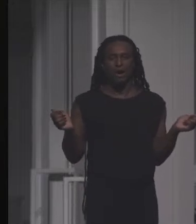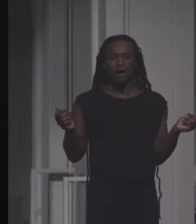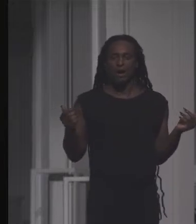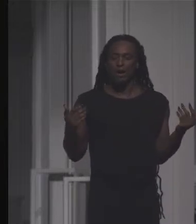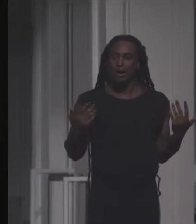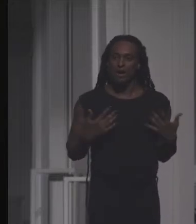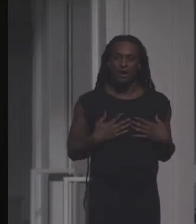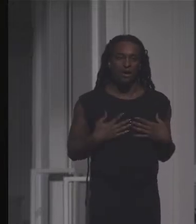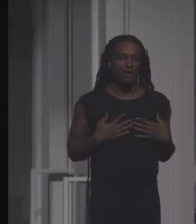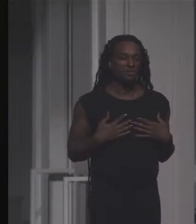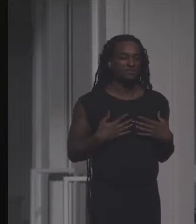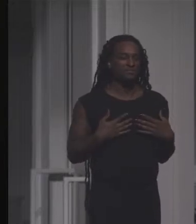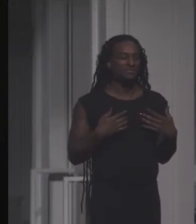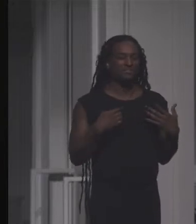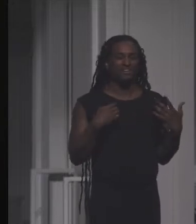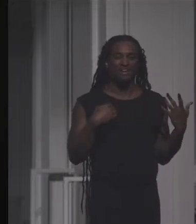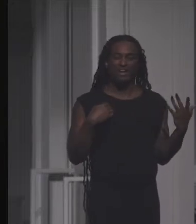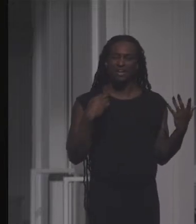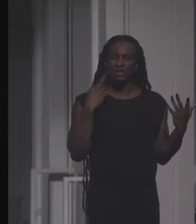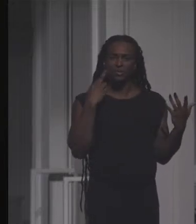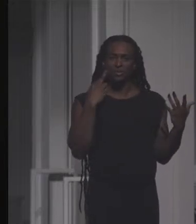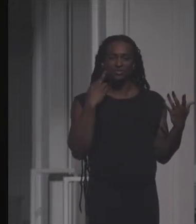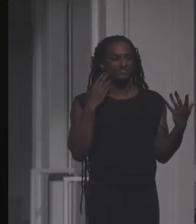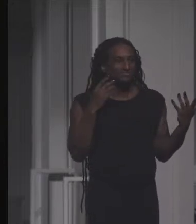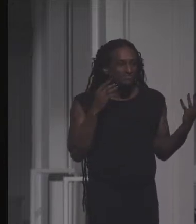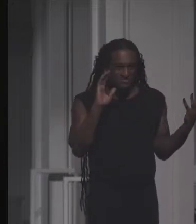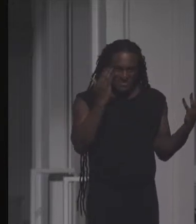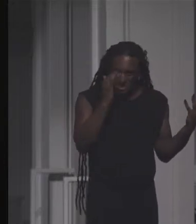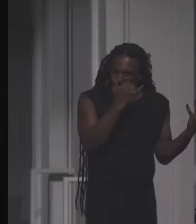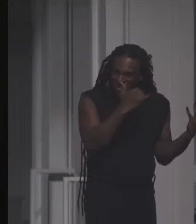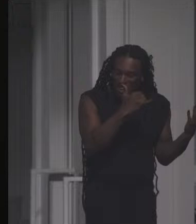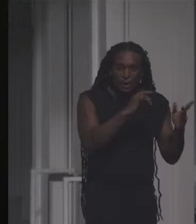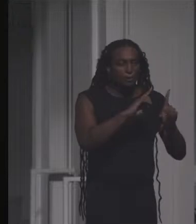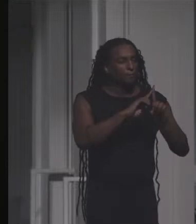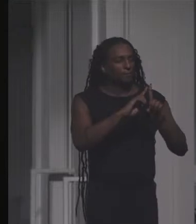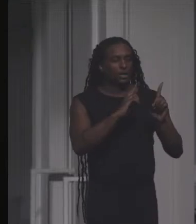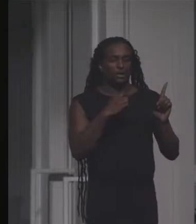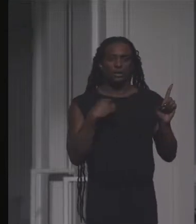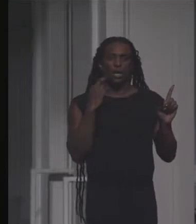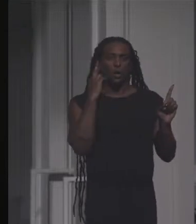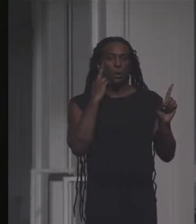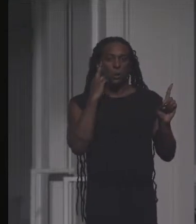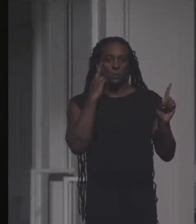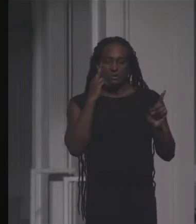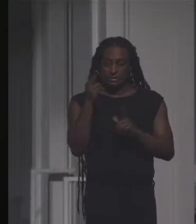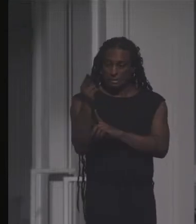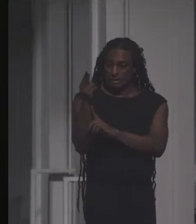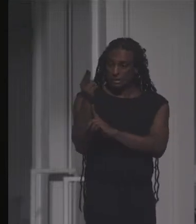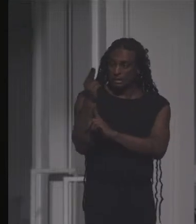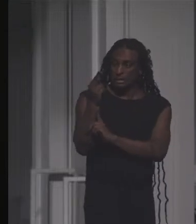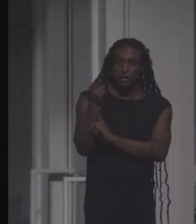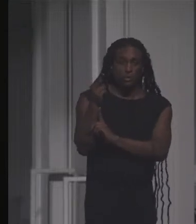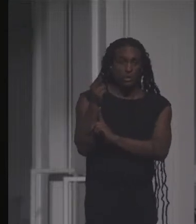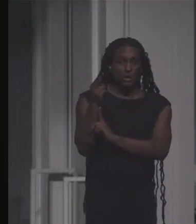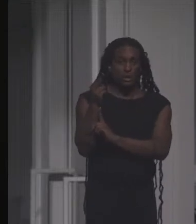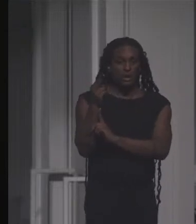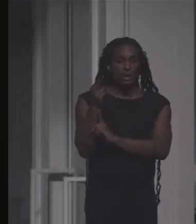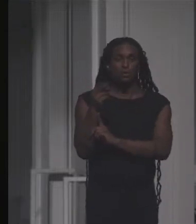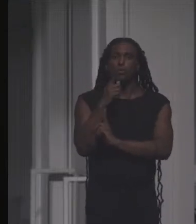I realized that history, it sounds silly, but I realized that history was made by real